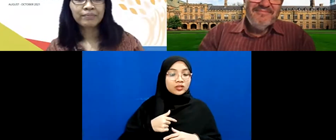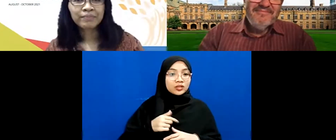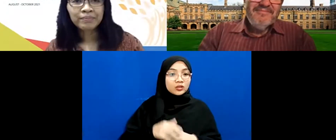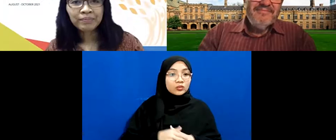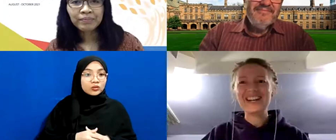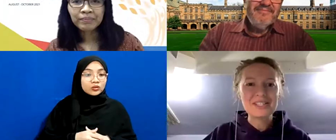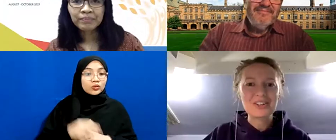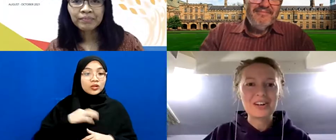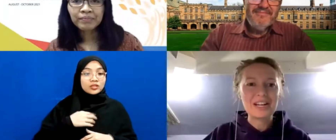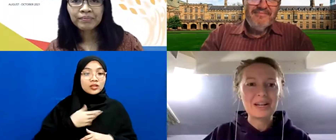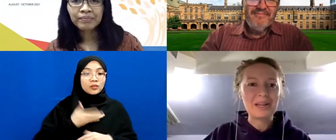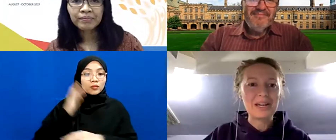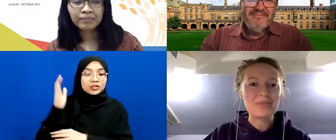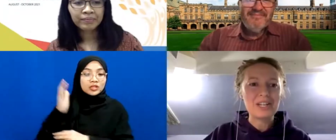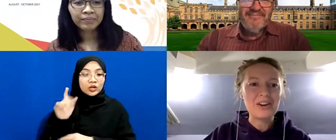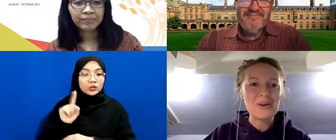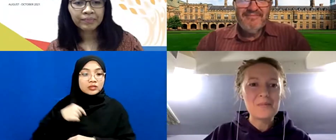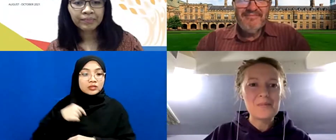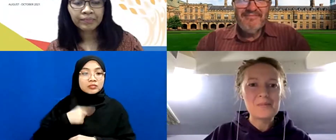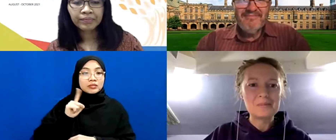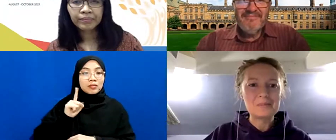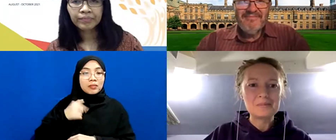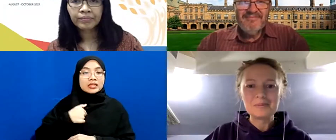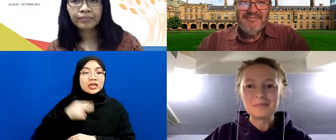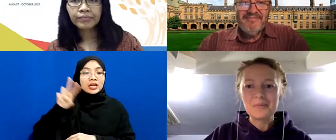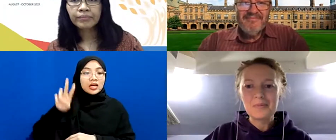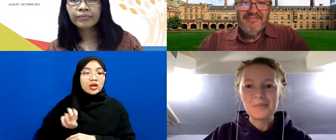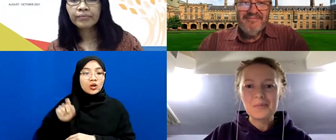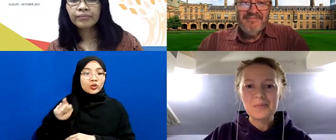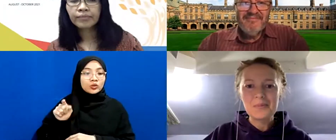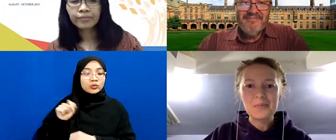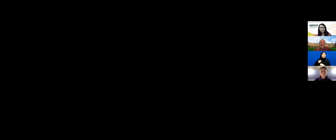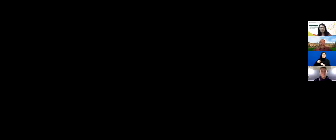So I'm going to share my screen and play the video.